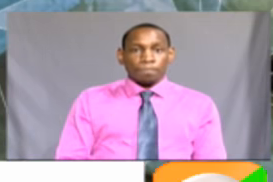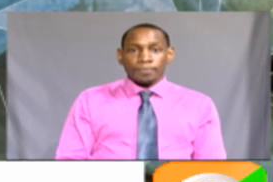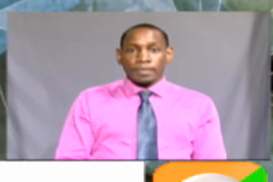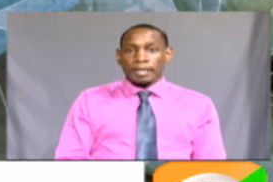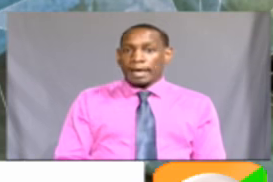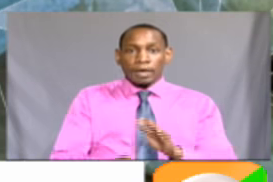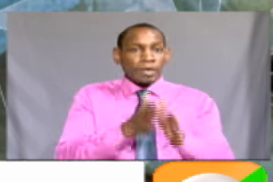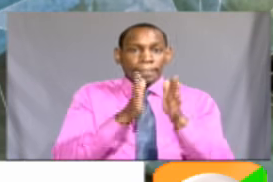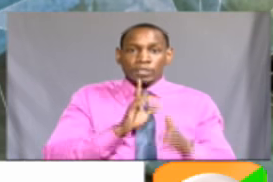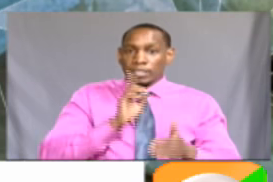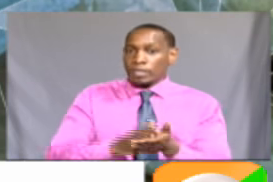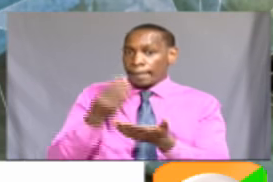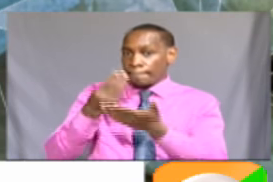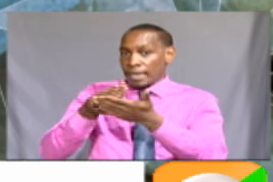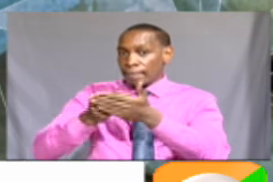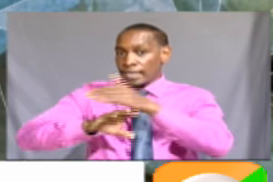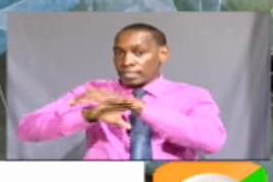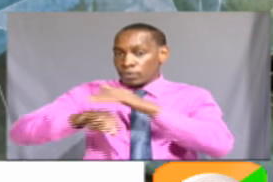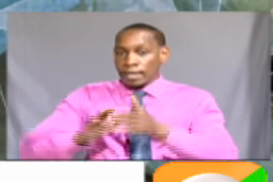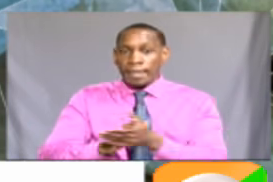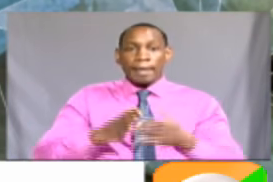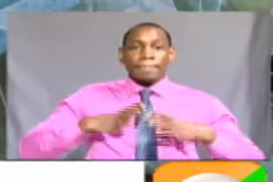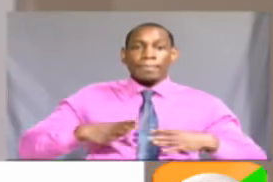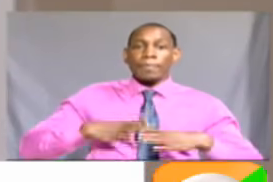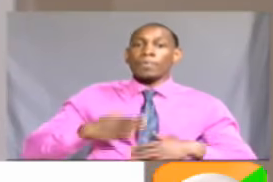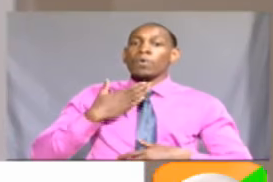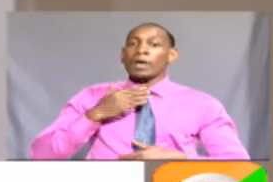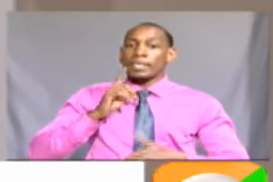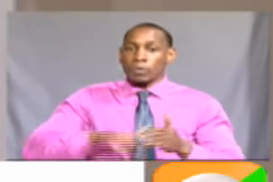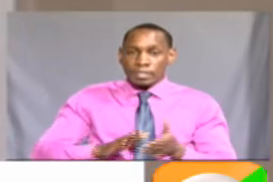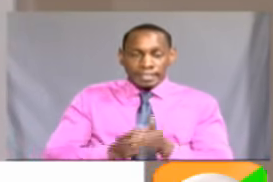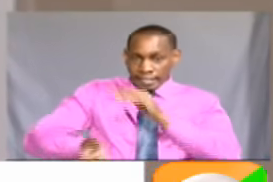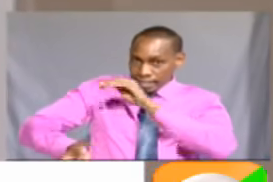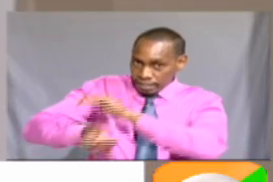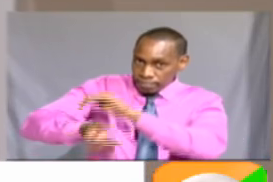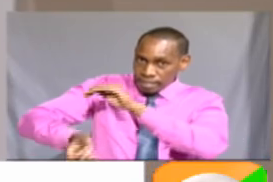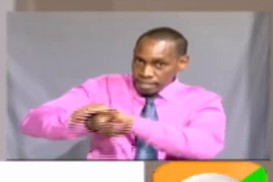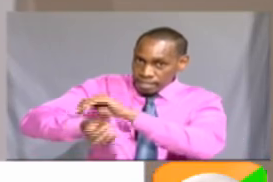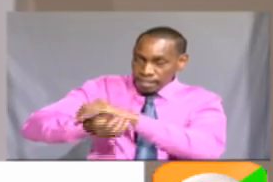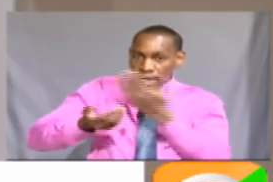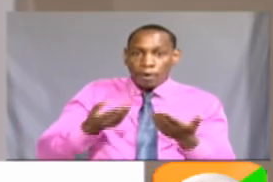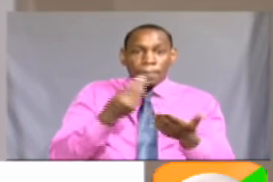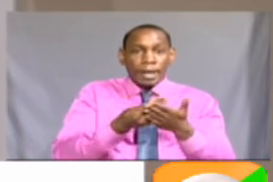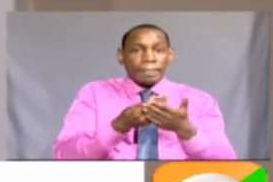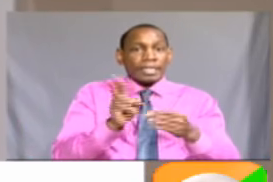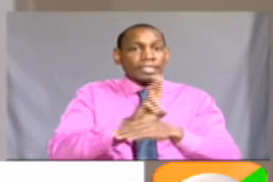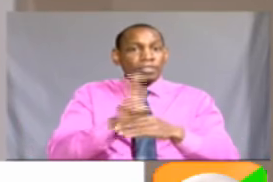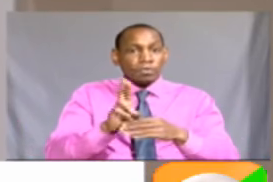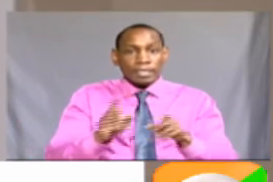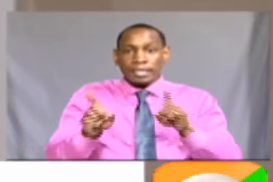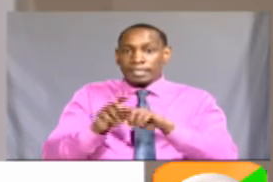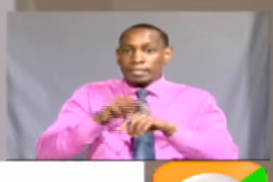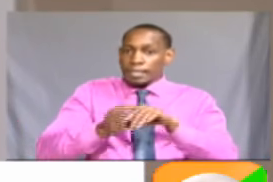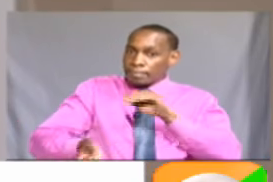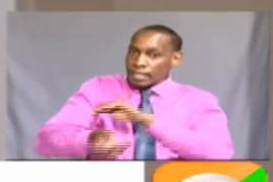probably no one is saying that money has been stolen. All people are asking for is an explanation on how this money was spent. And once